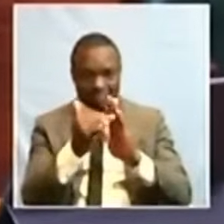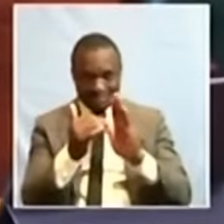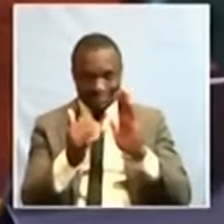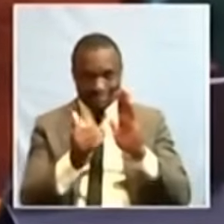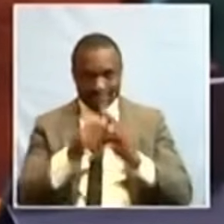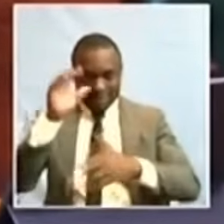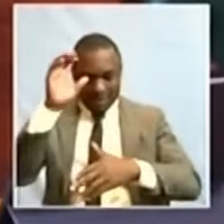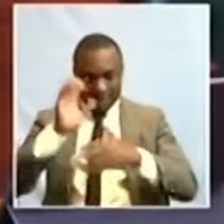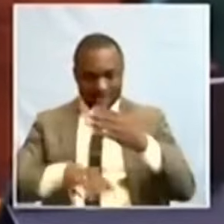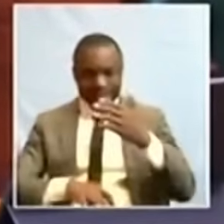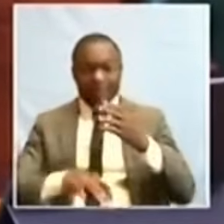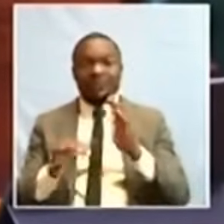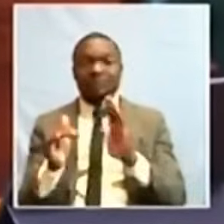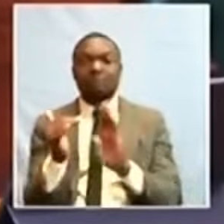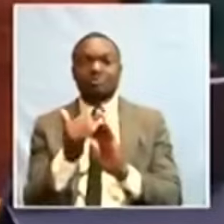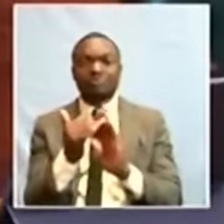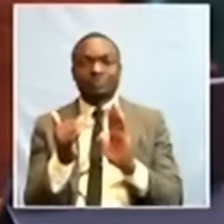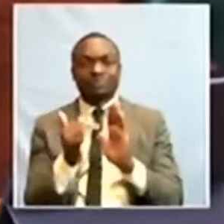and lock it.